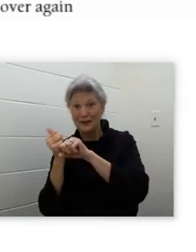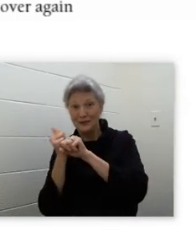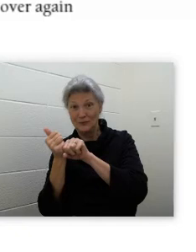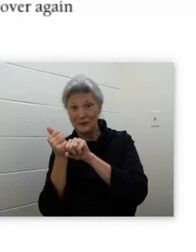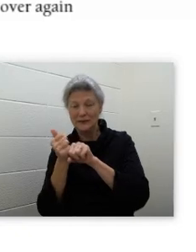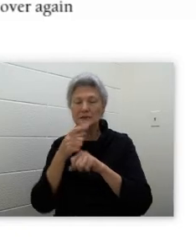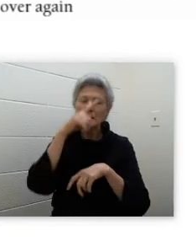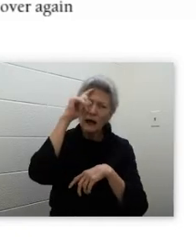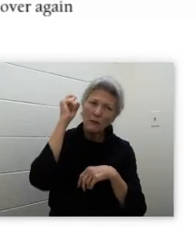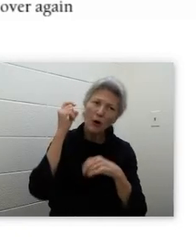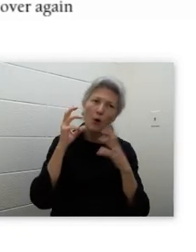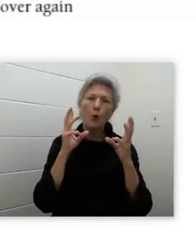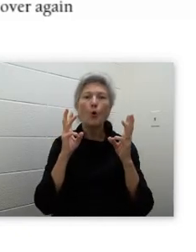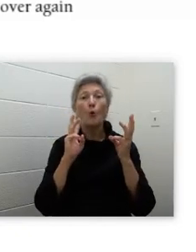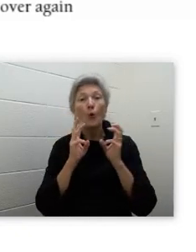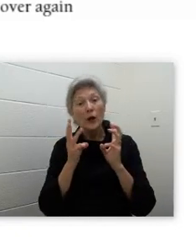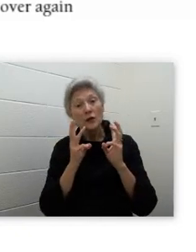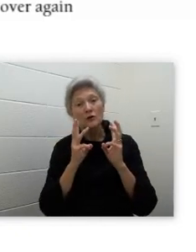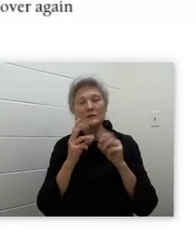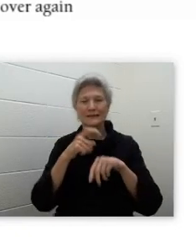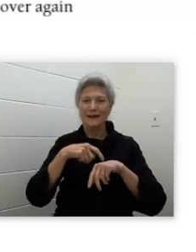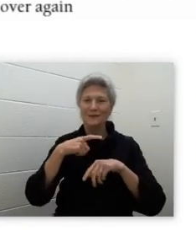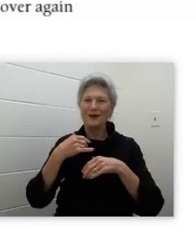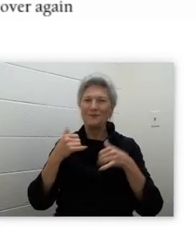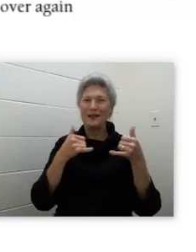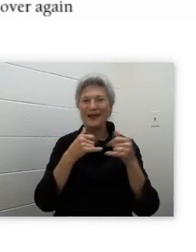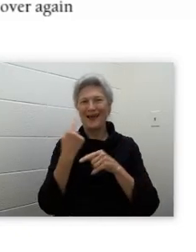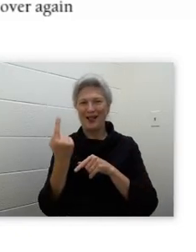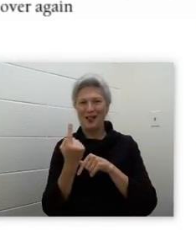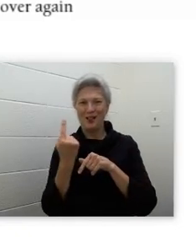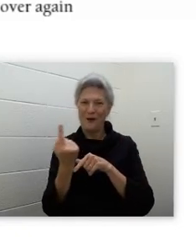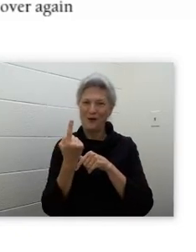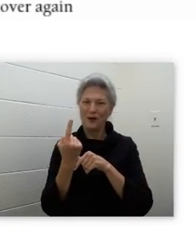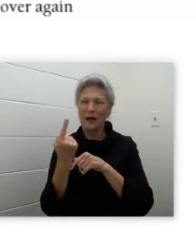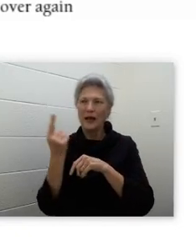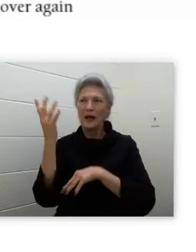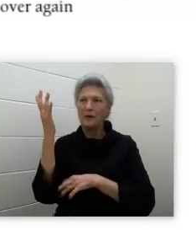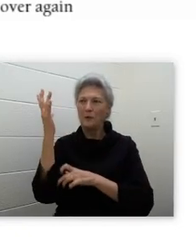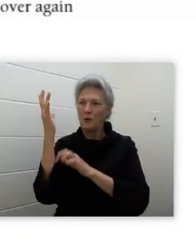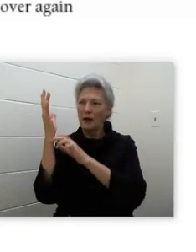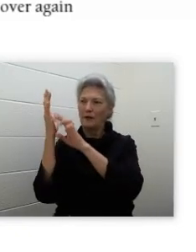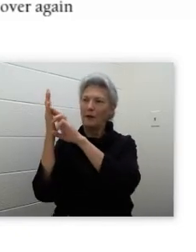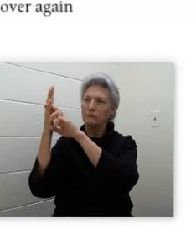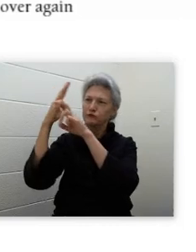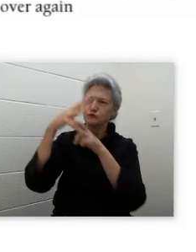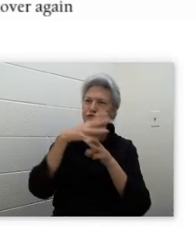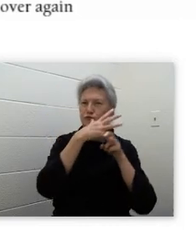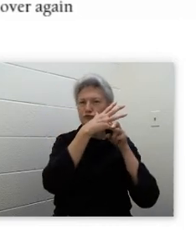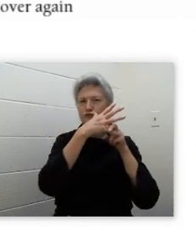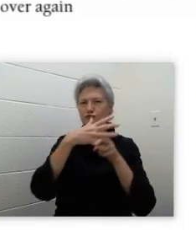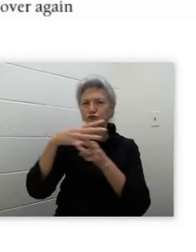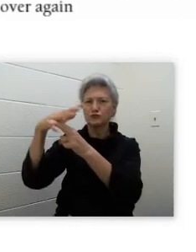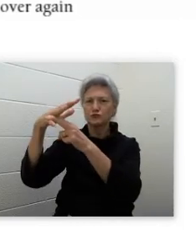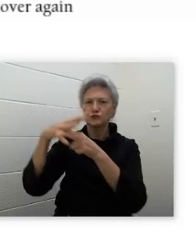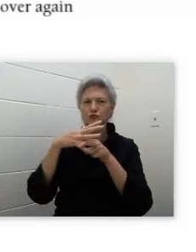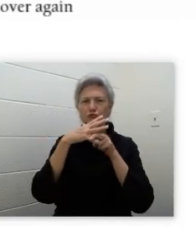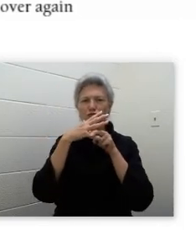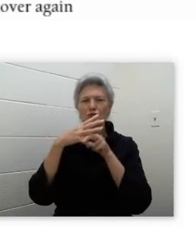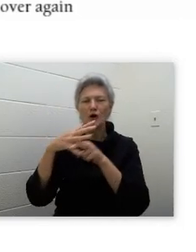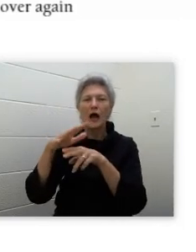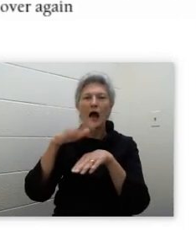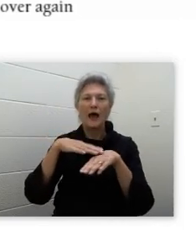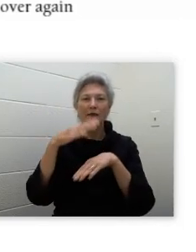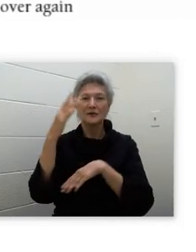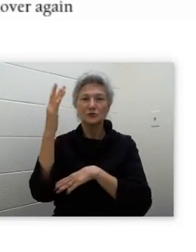alone. One by one he subdued his father's tree by writing them down over and over again.